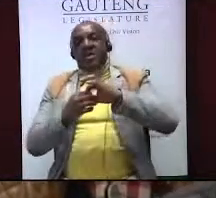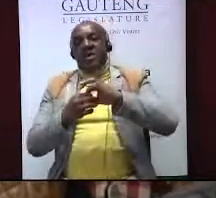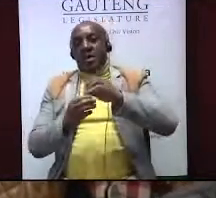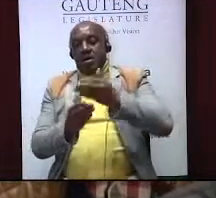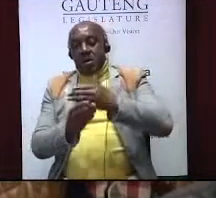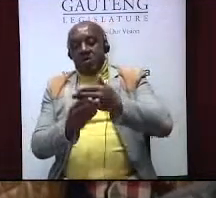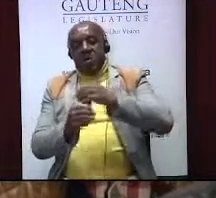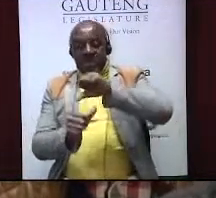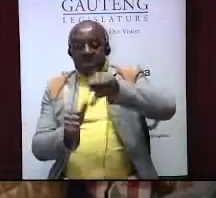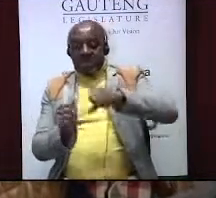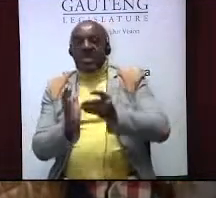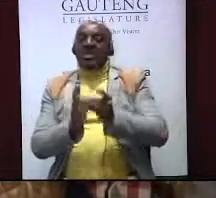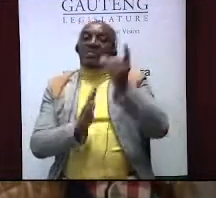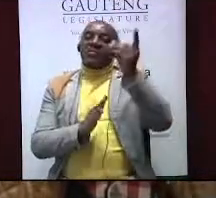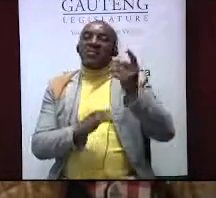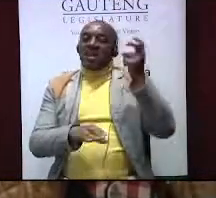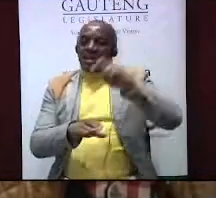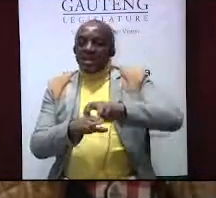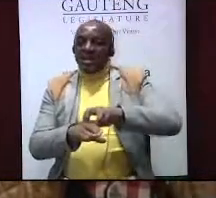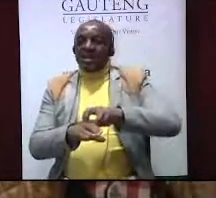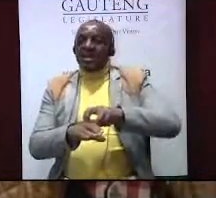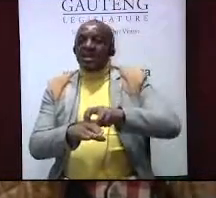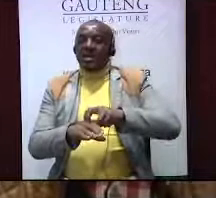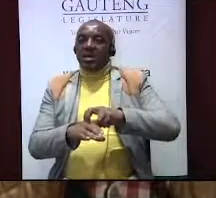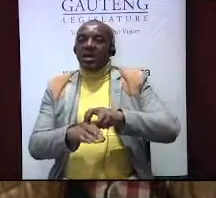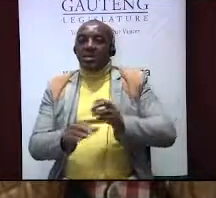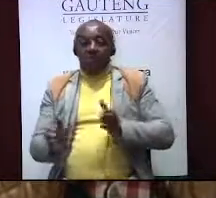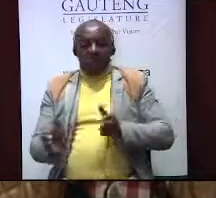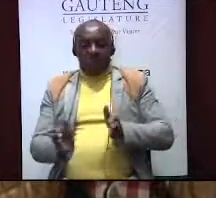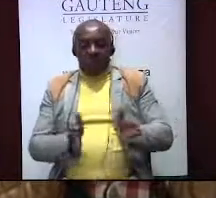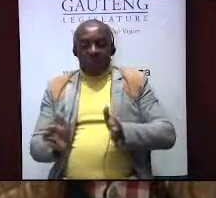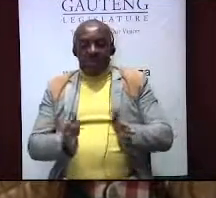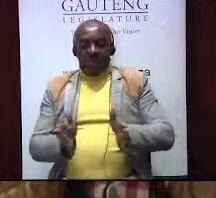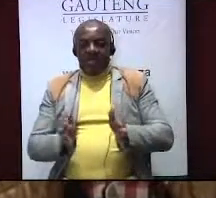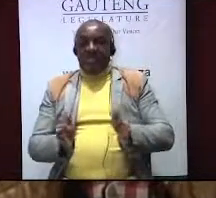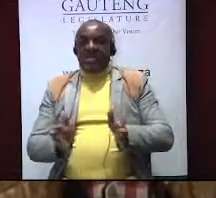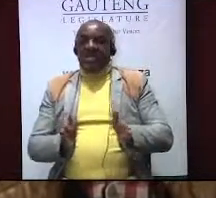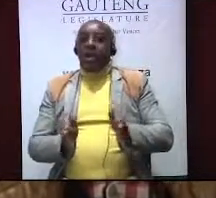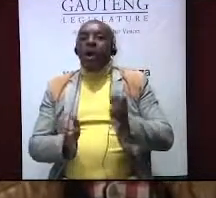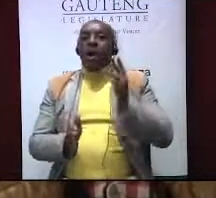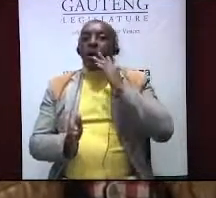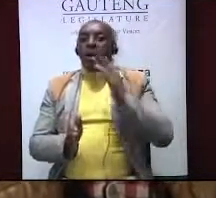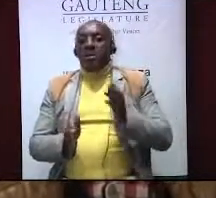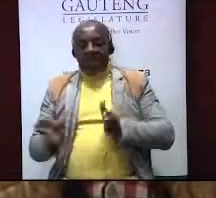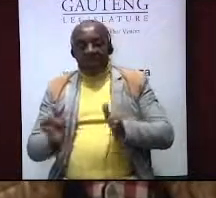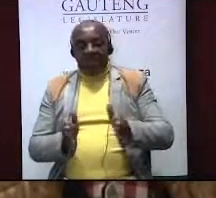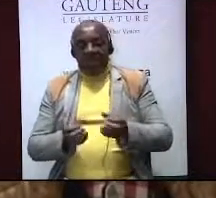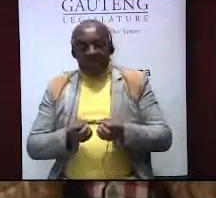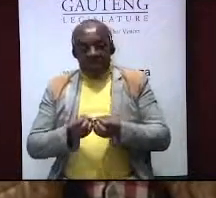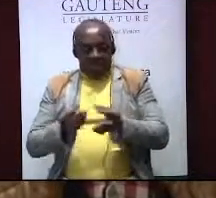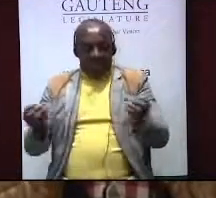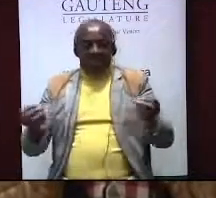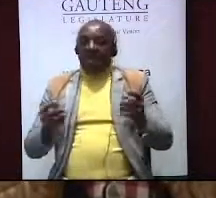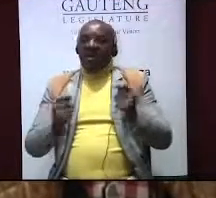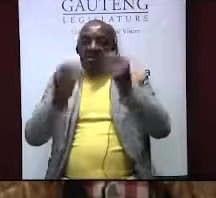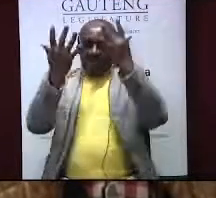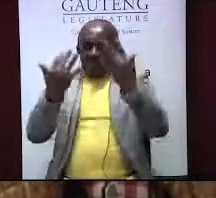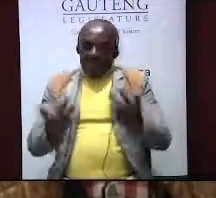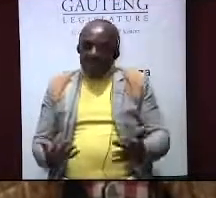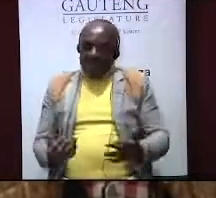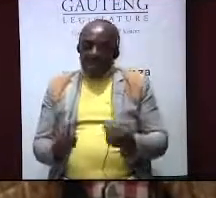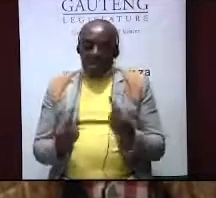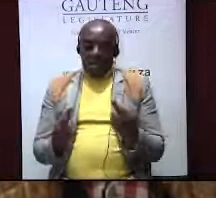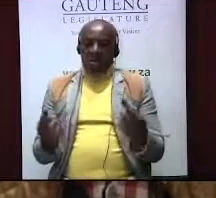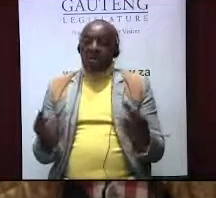rona. How facilitator? If you are the financial muscles, if you are the resources,